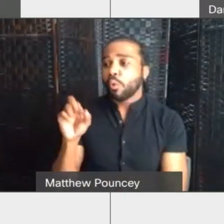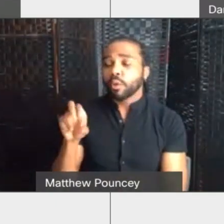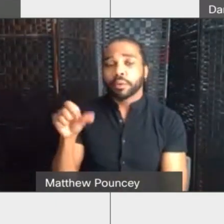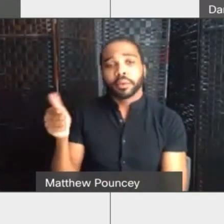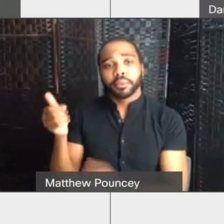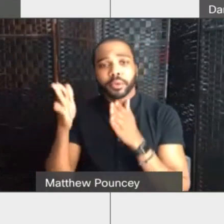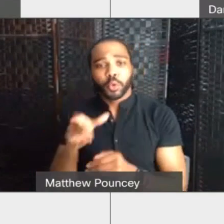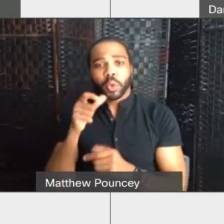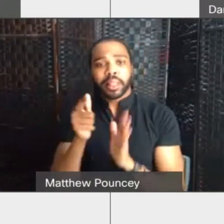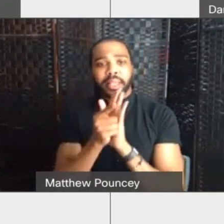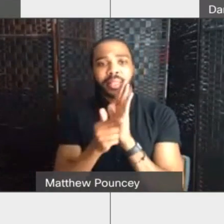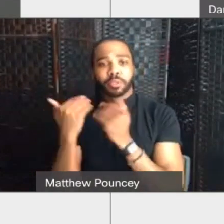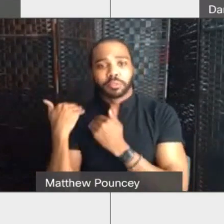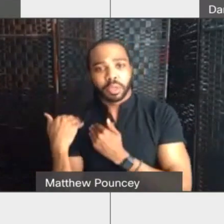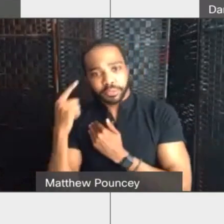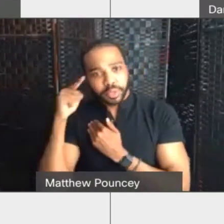person.